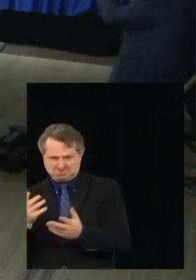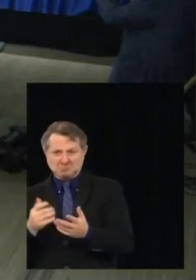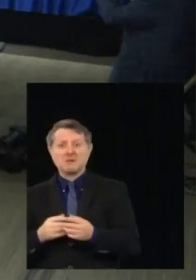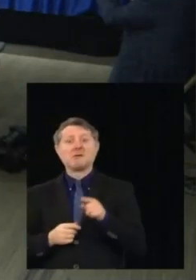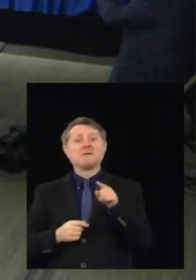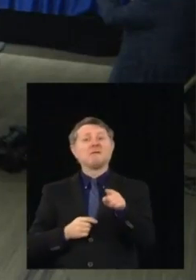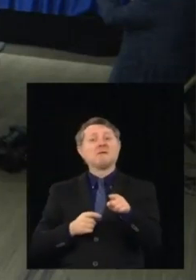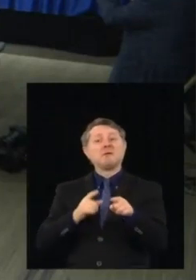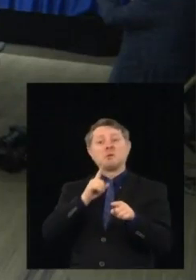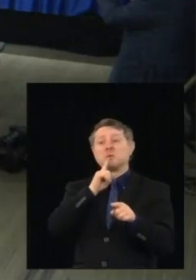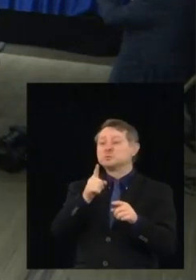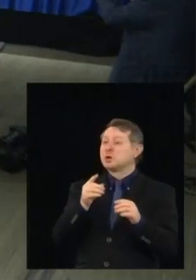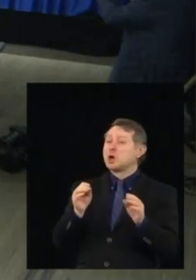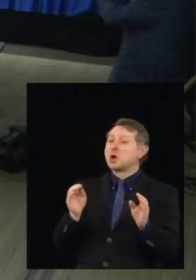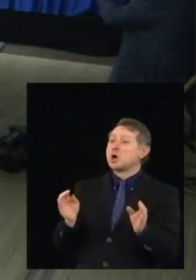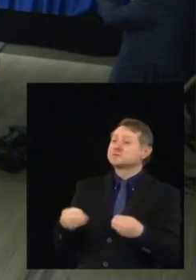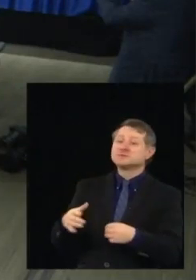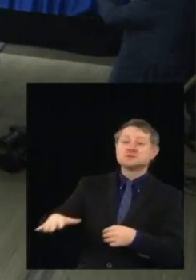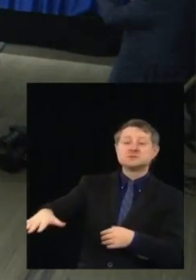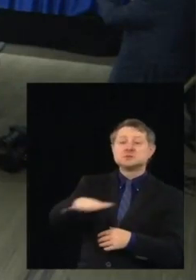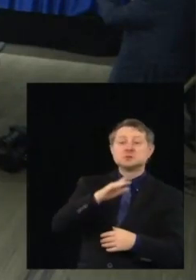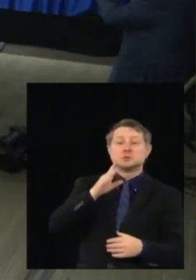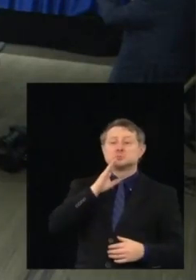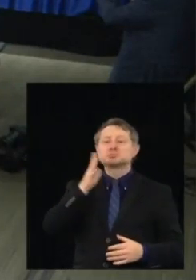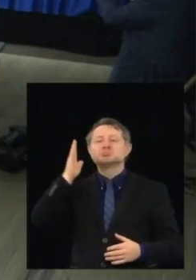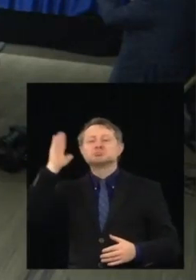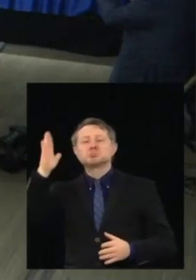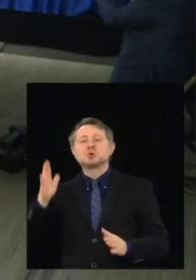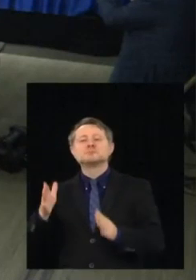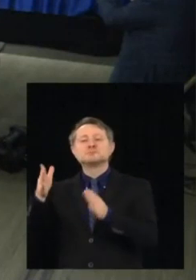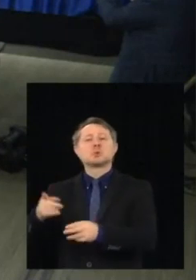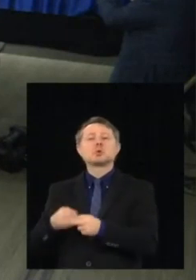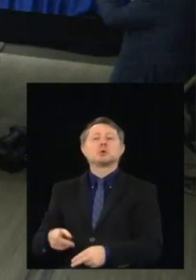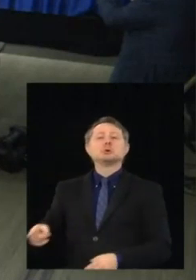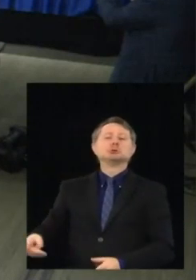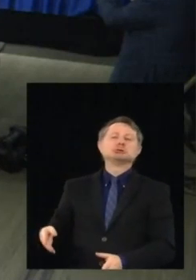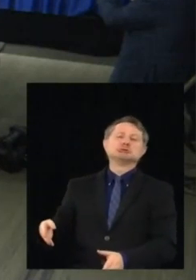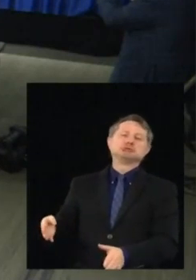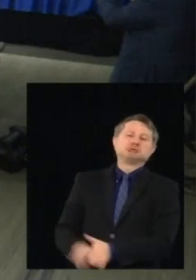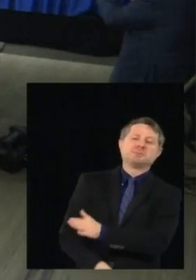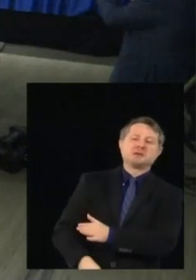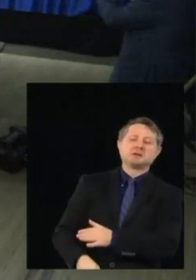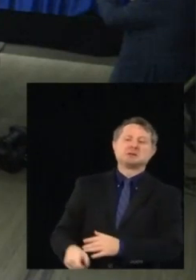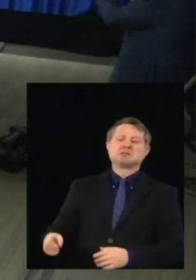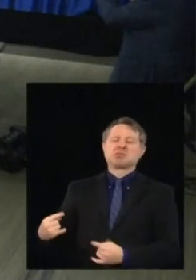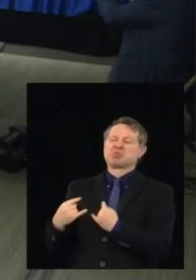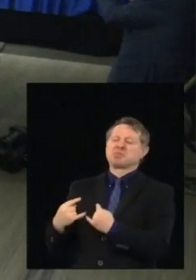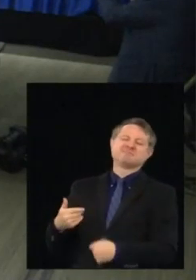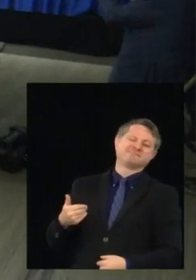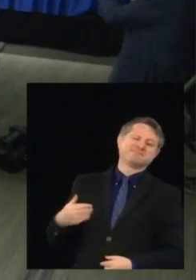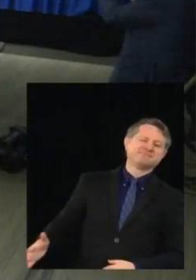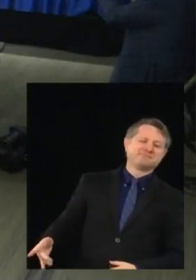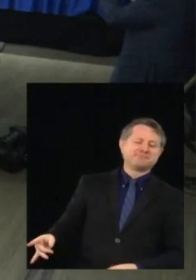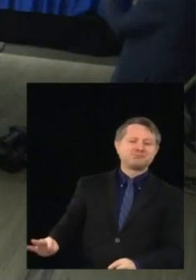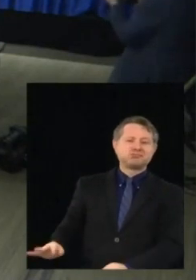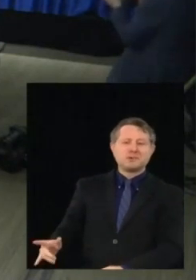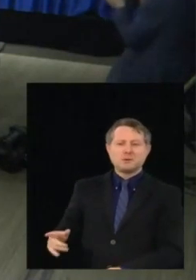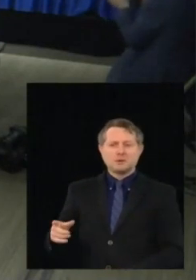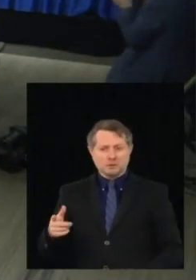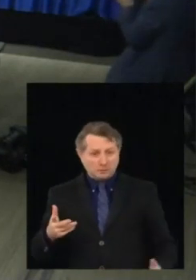from a spokesperson, calling it cheap shots from cheap politicians. Is the system fixed? Is there a problem